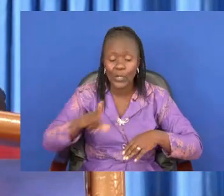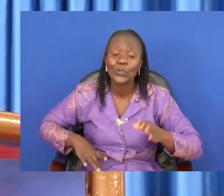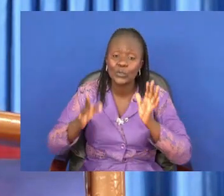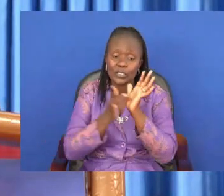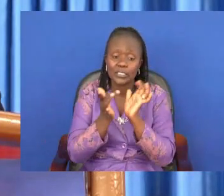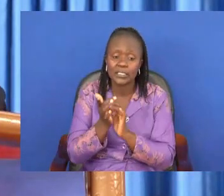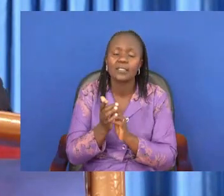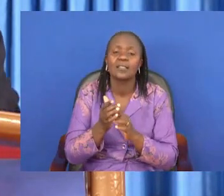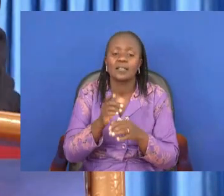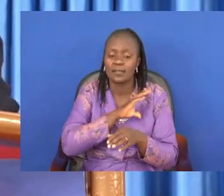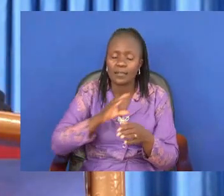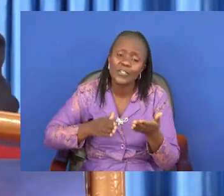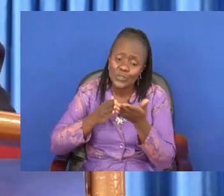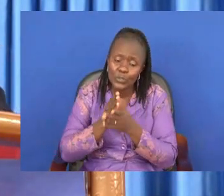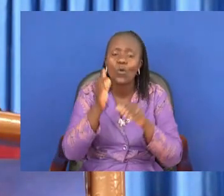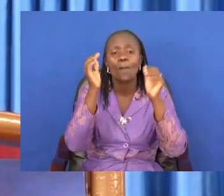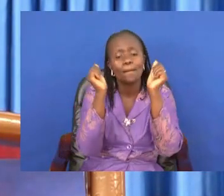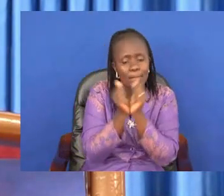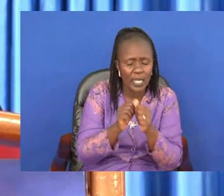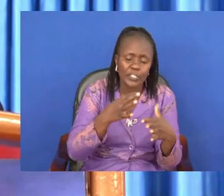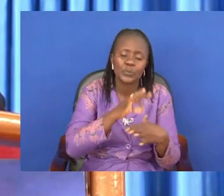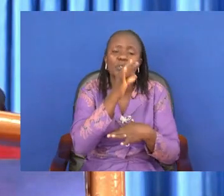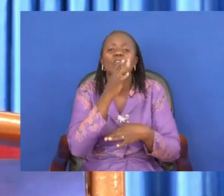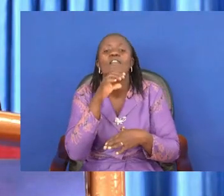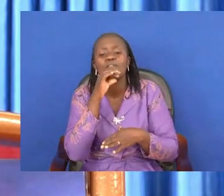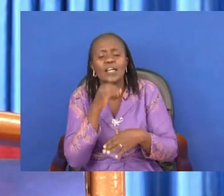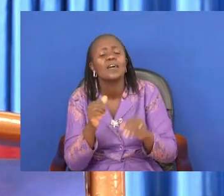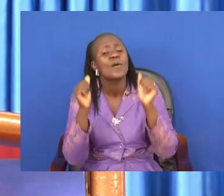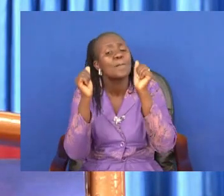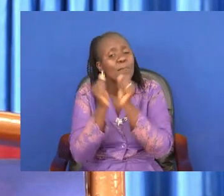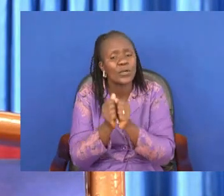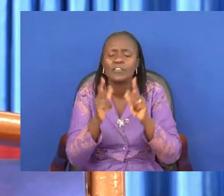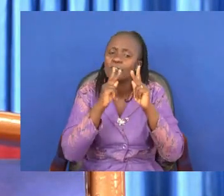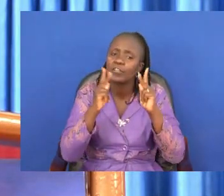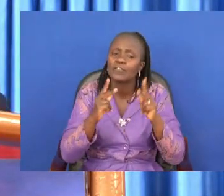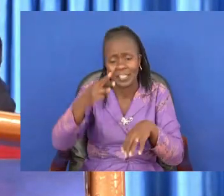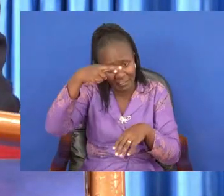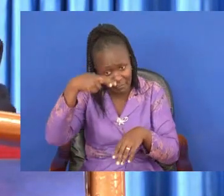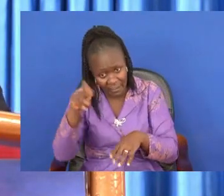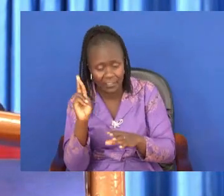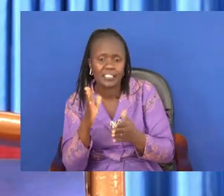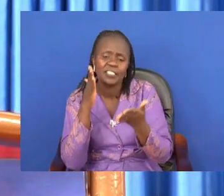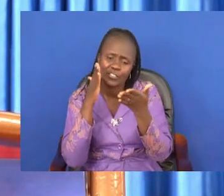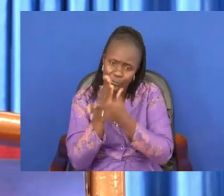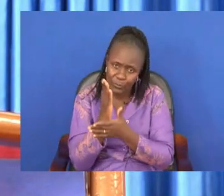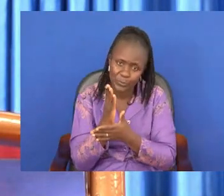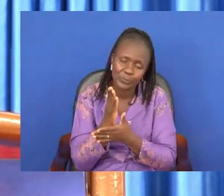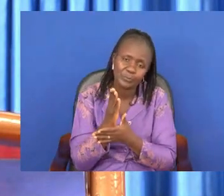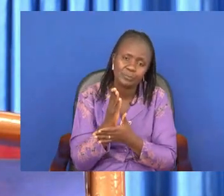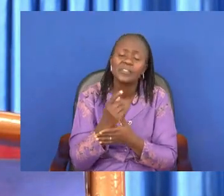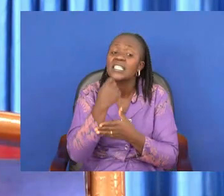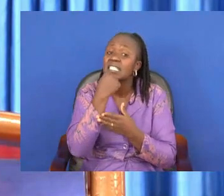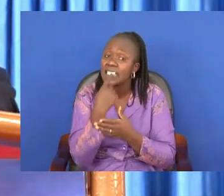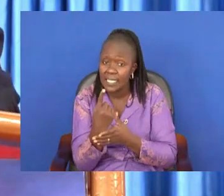Christ through him. So if he says, I'm your spiritual father, Paul is very, very much right. He is very, very much right. And